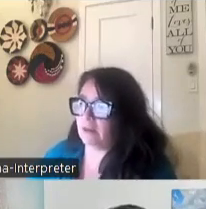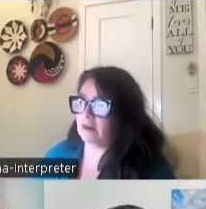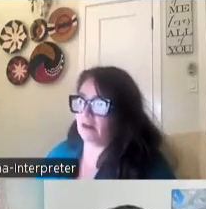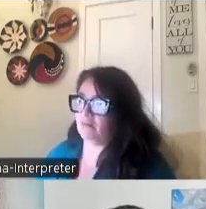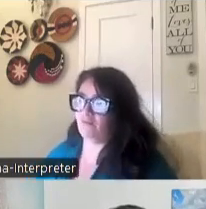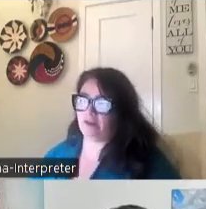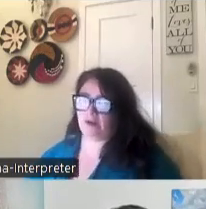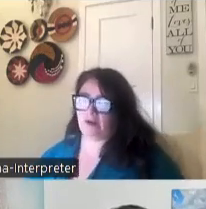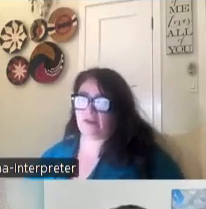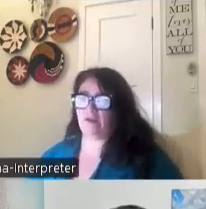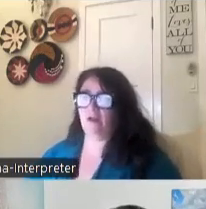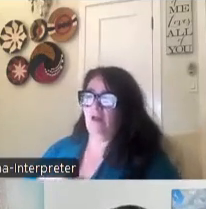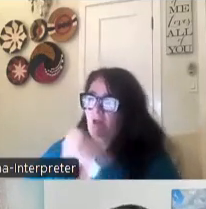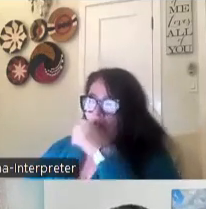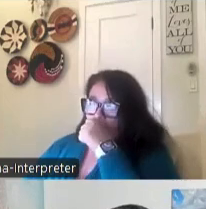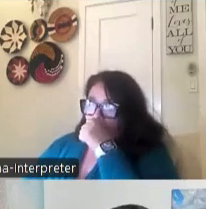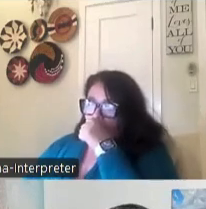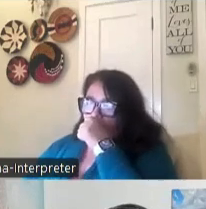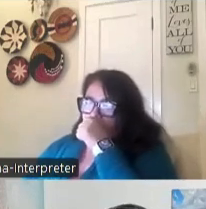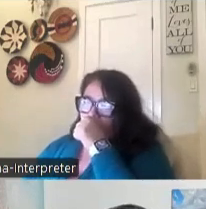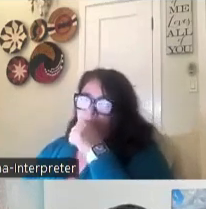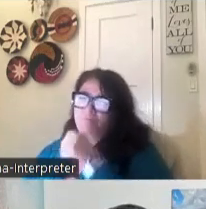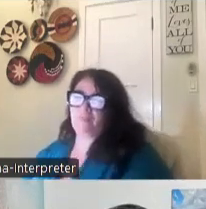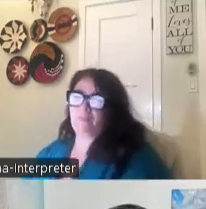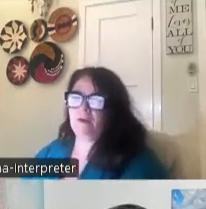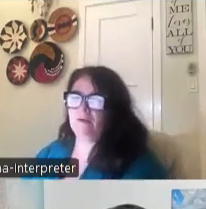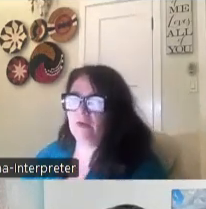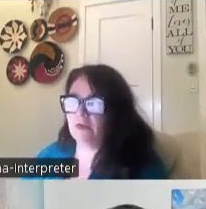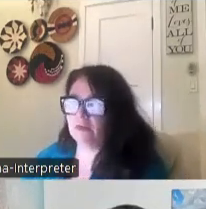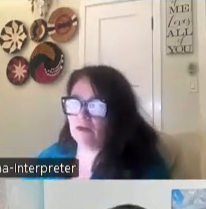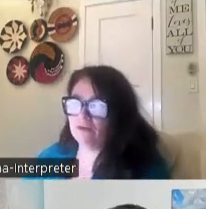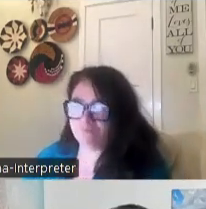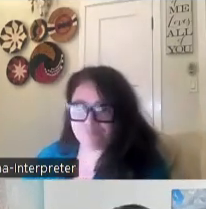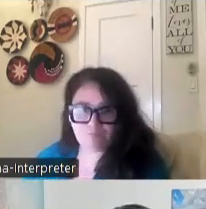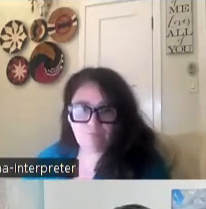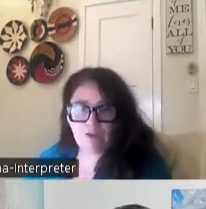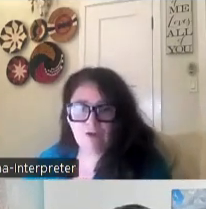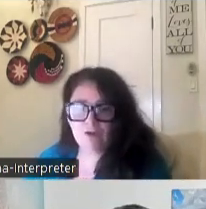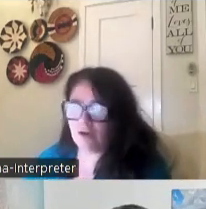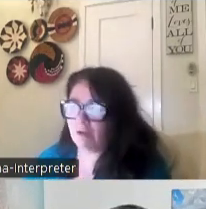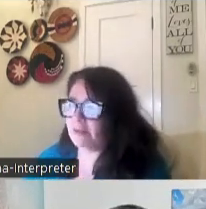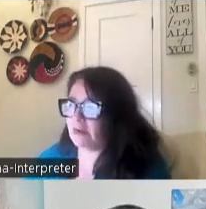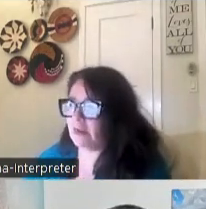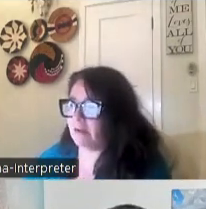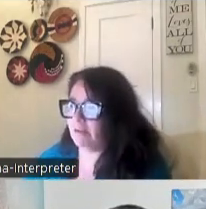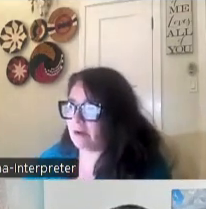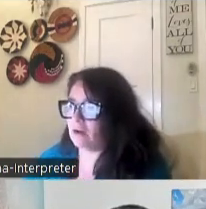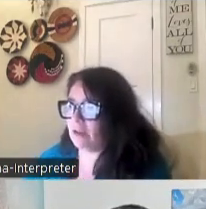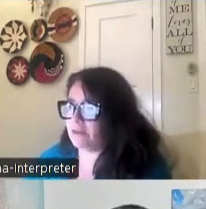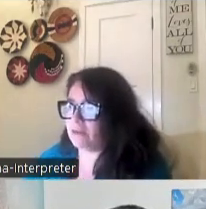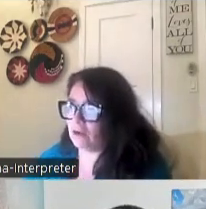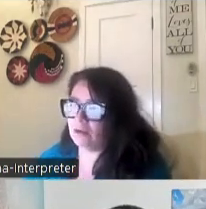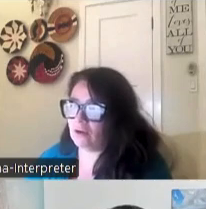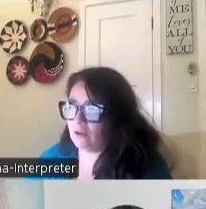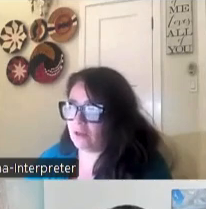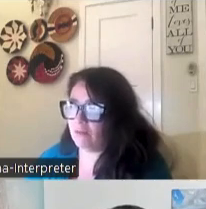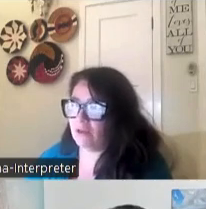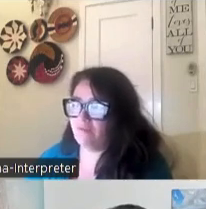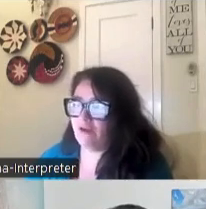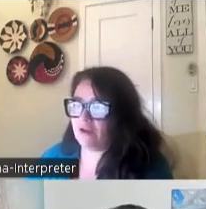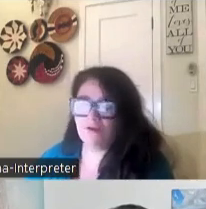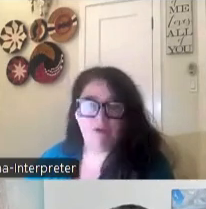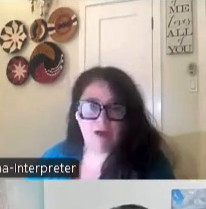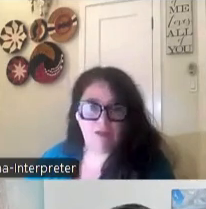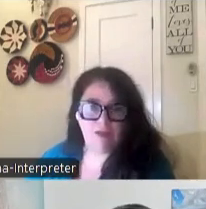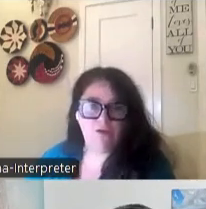And those human activities, of course, include fossil fuel burning, but another important contributor that's sometimes a bit overlooked in these conversations is